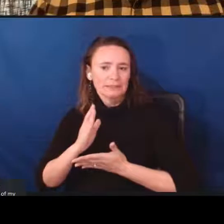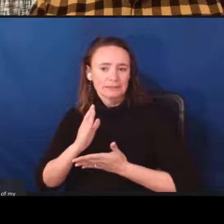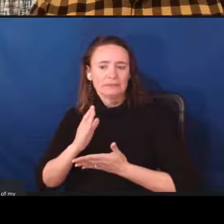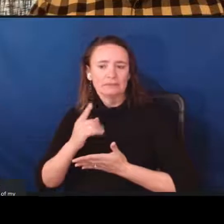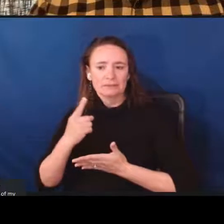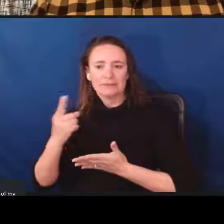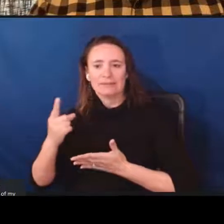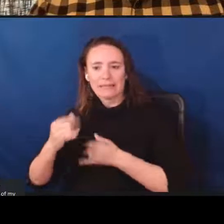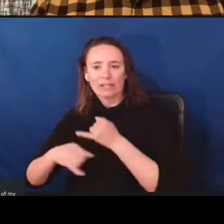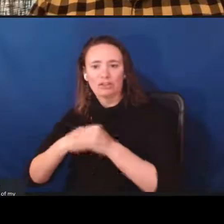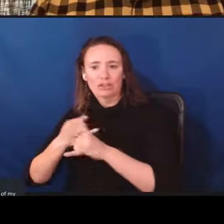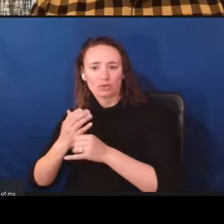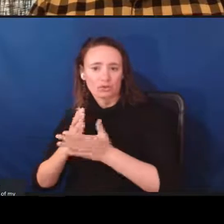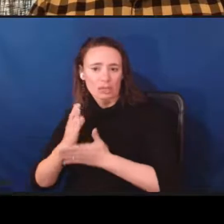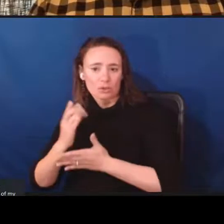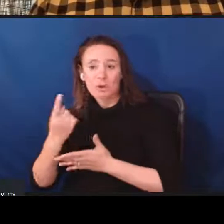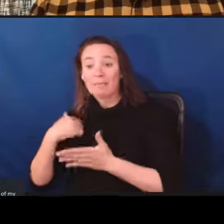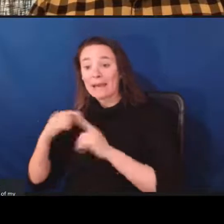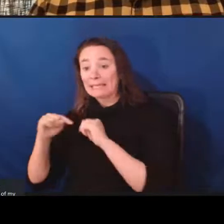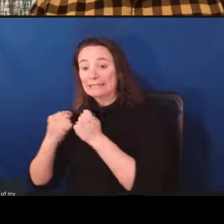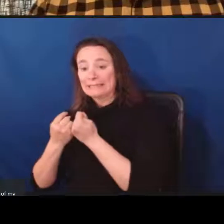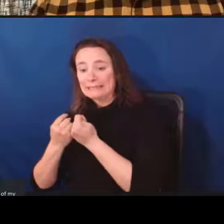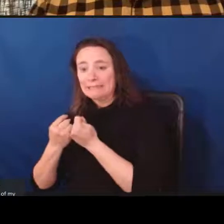on LGBTQI.